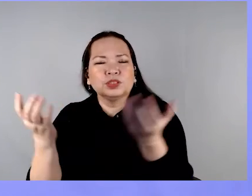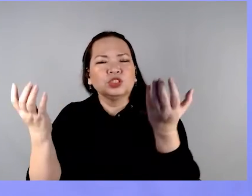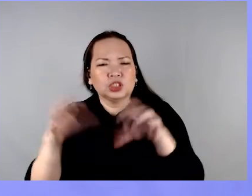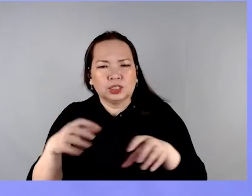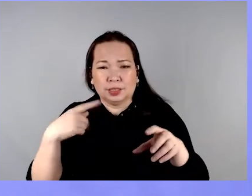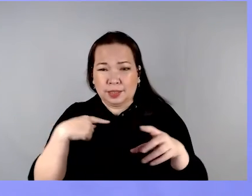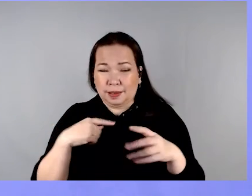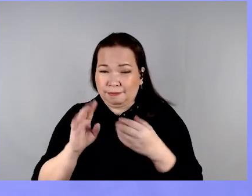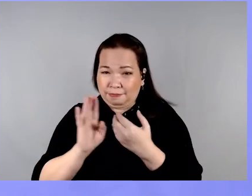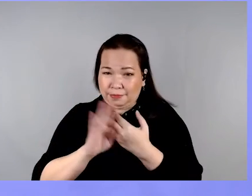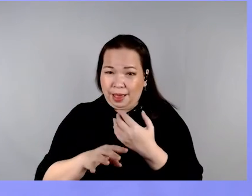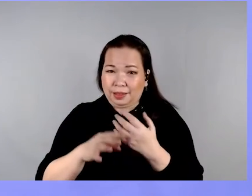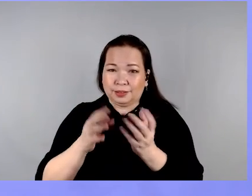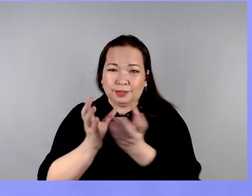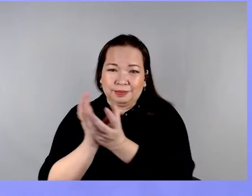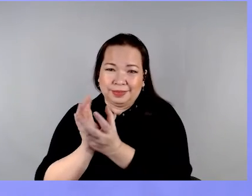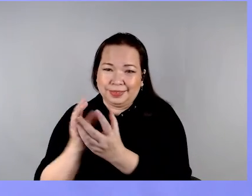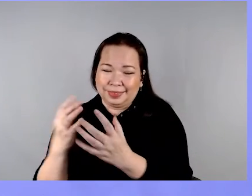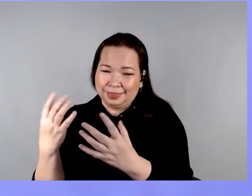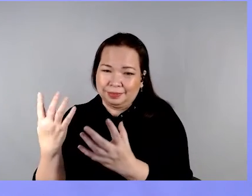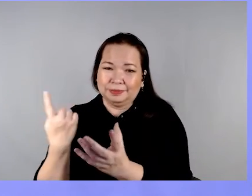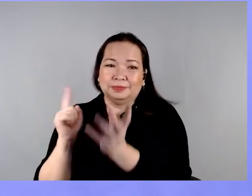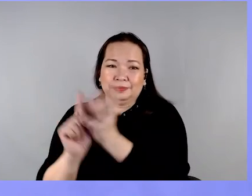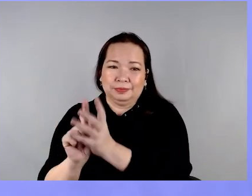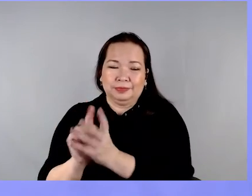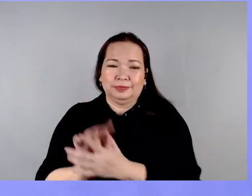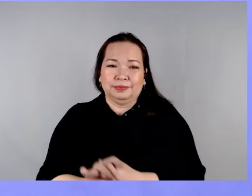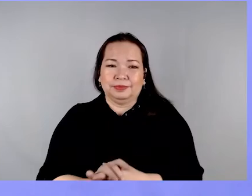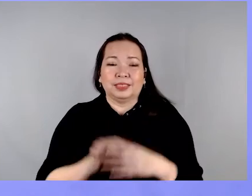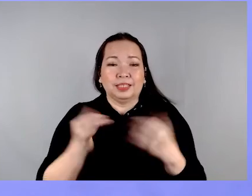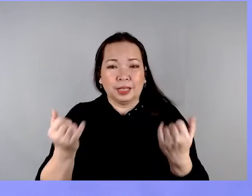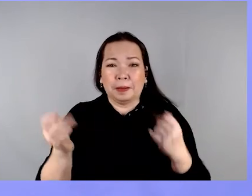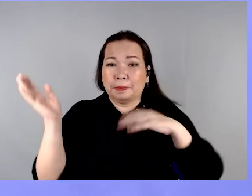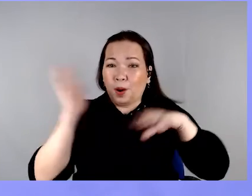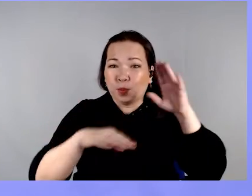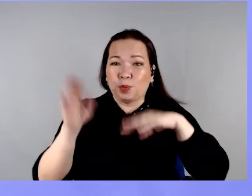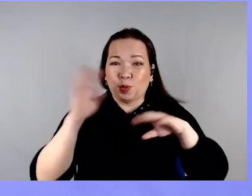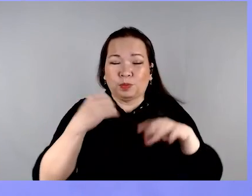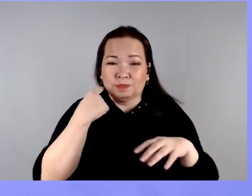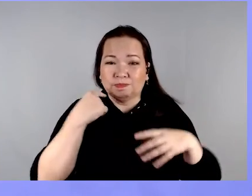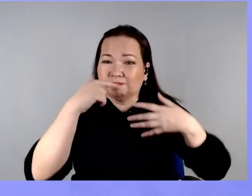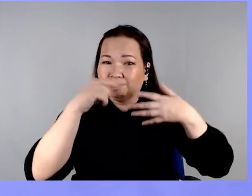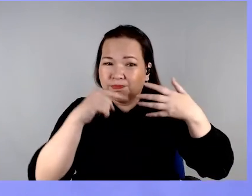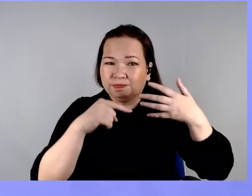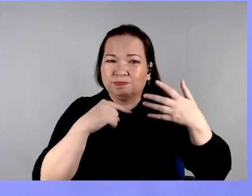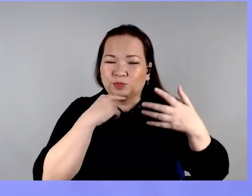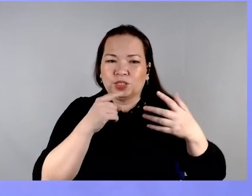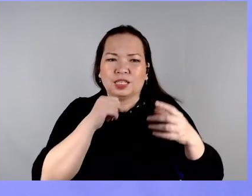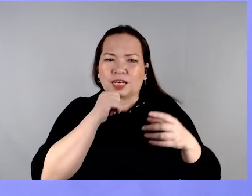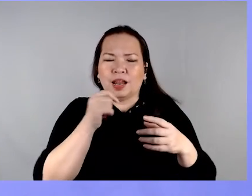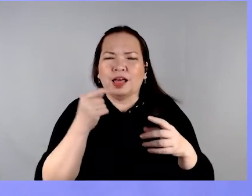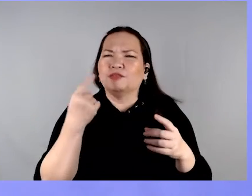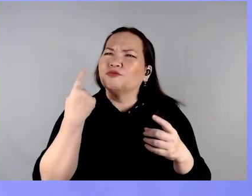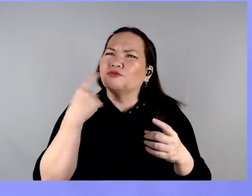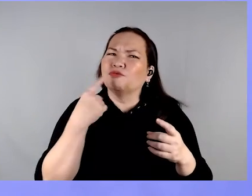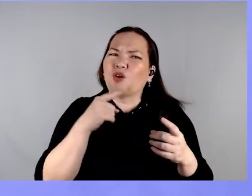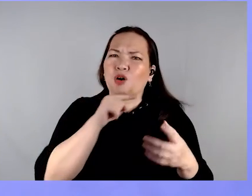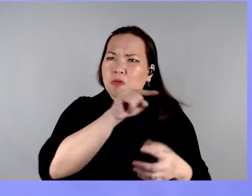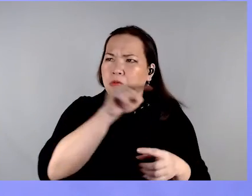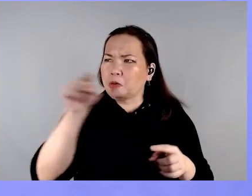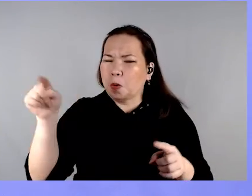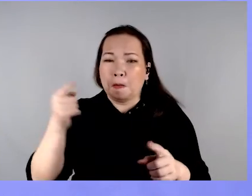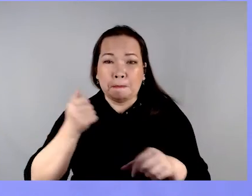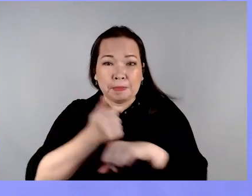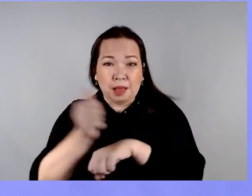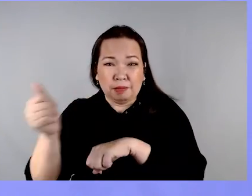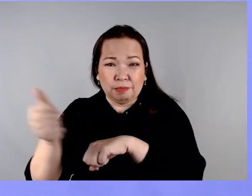allow them a second chance to live in harmony in the community. The issues previously mentioned were not for the